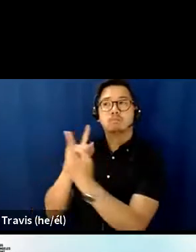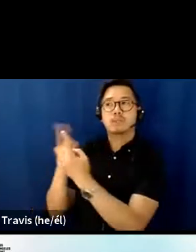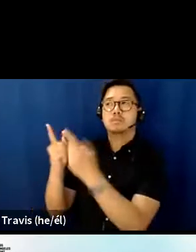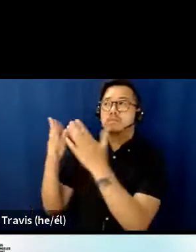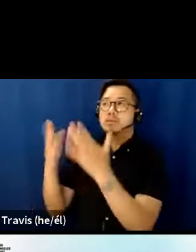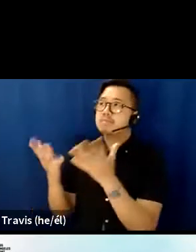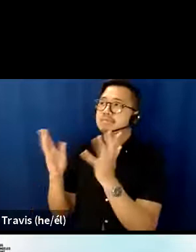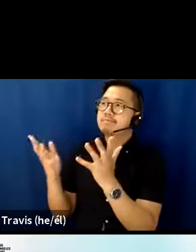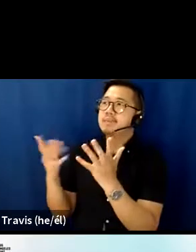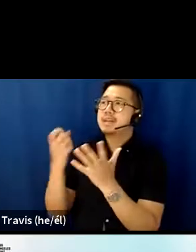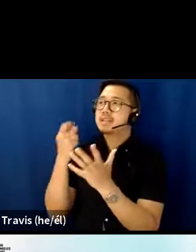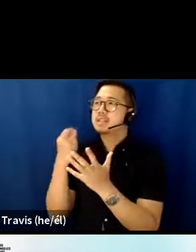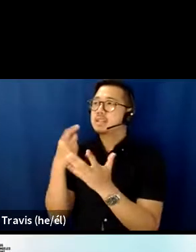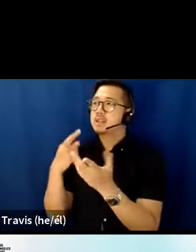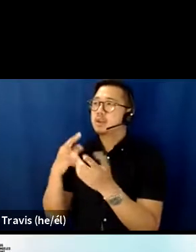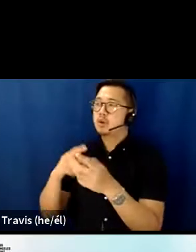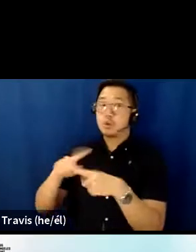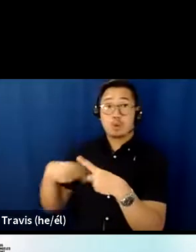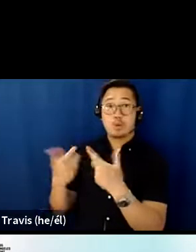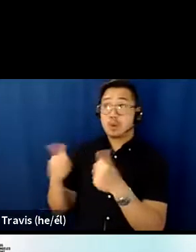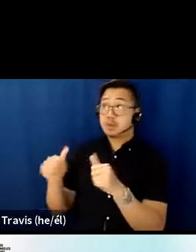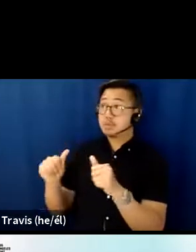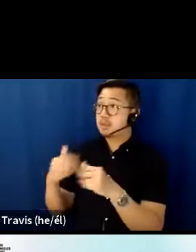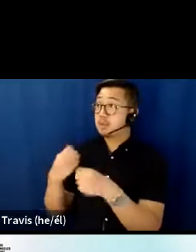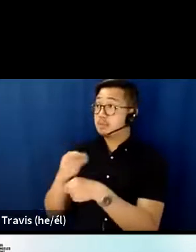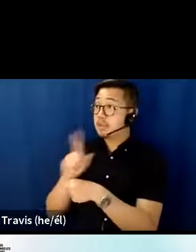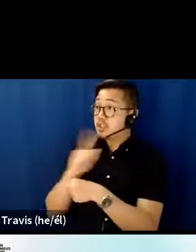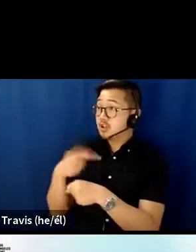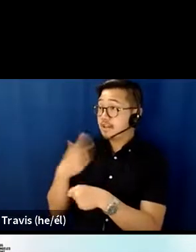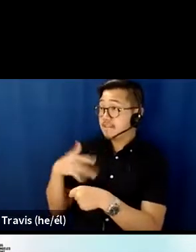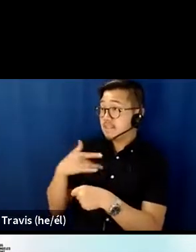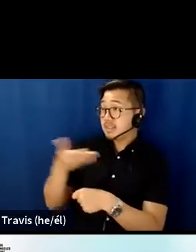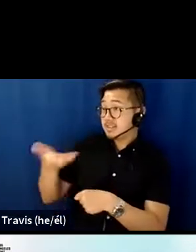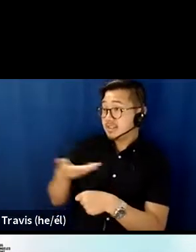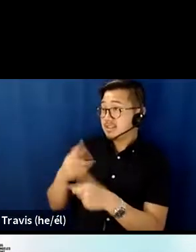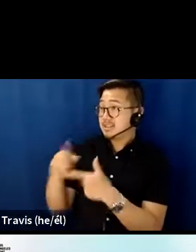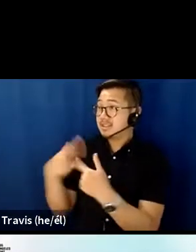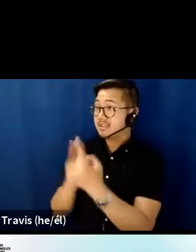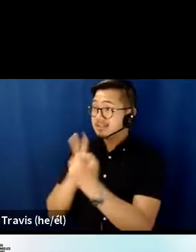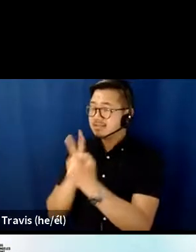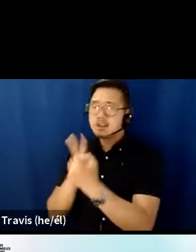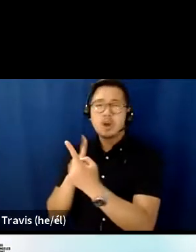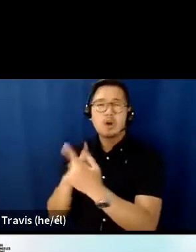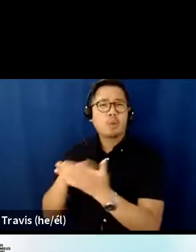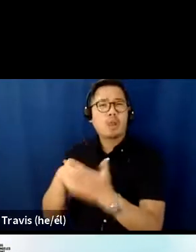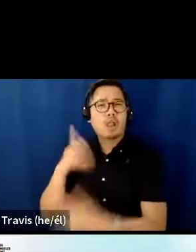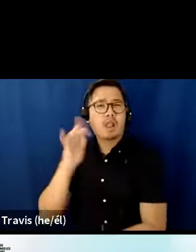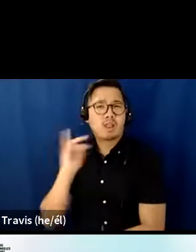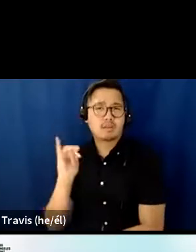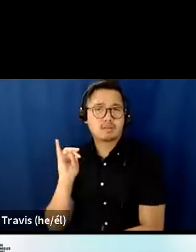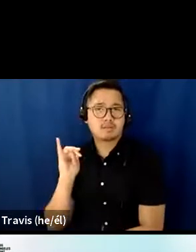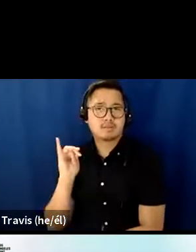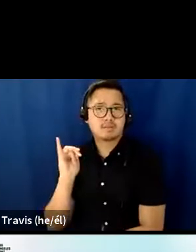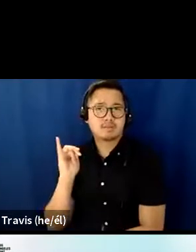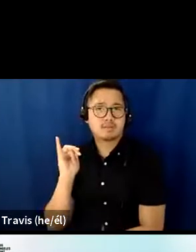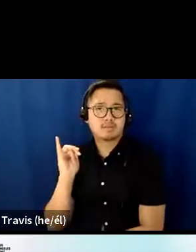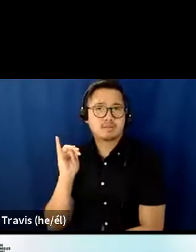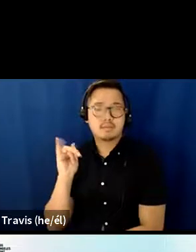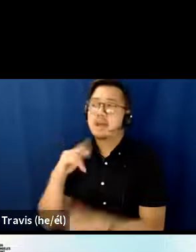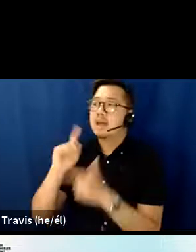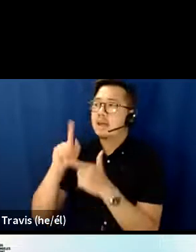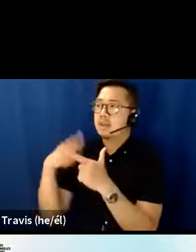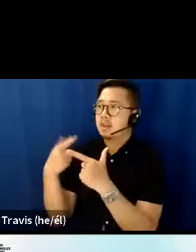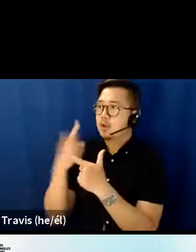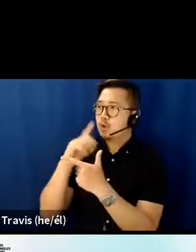want to become inclusive, say affirming and say, and welcoming, then what does that mean? You know, and helping those folk look in the mirror at them, their own self